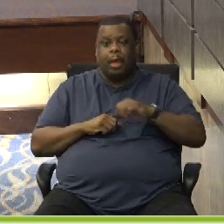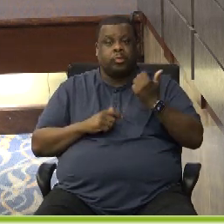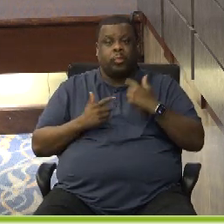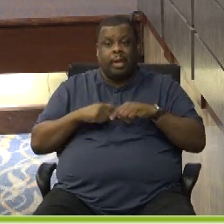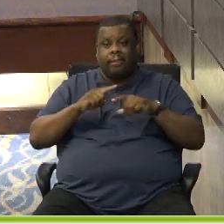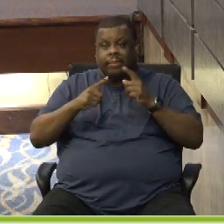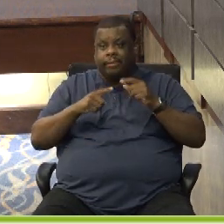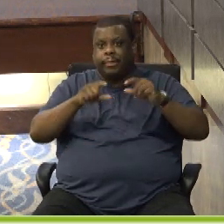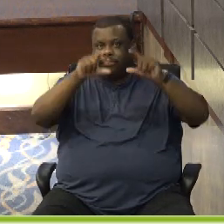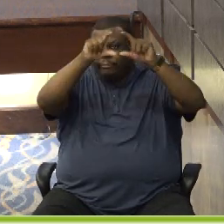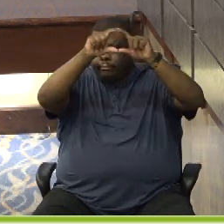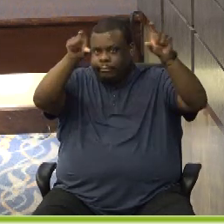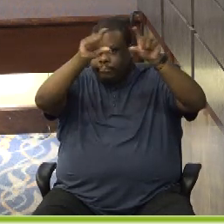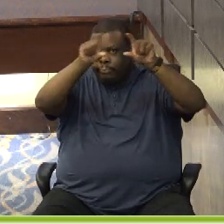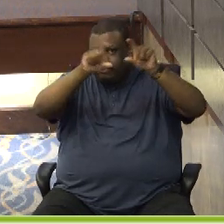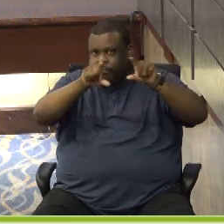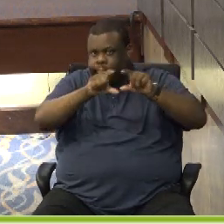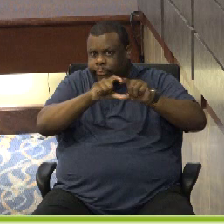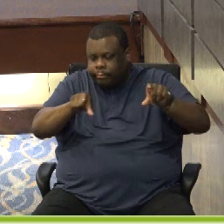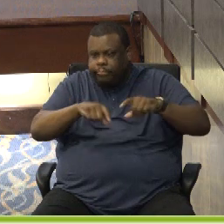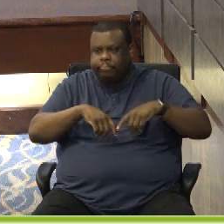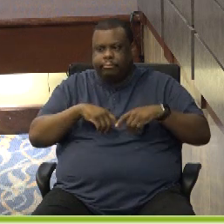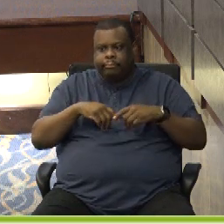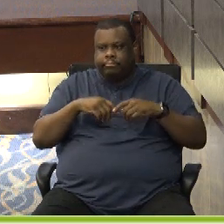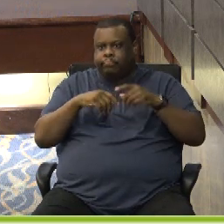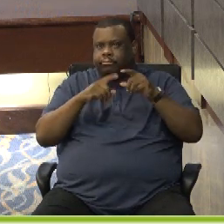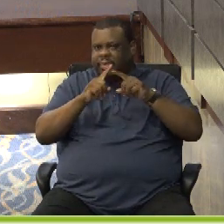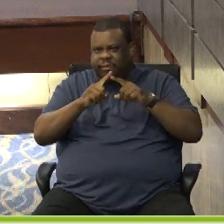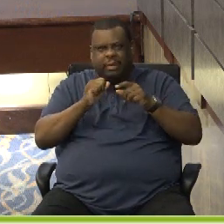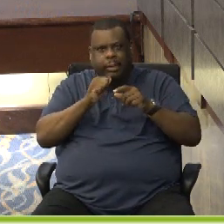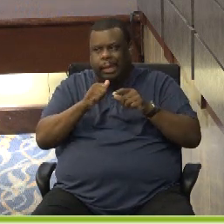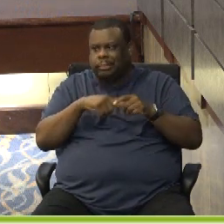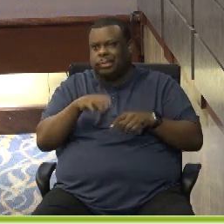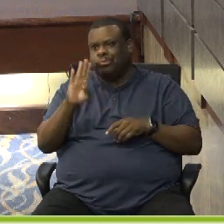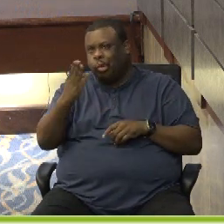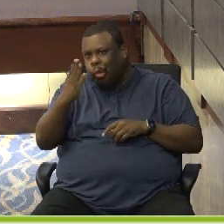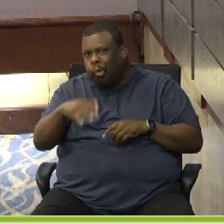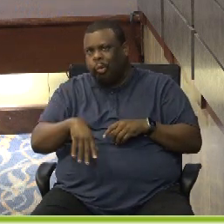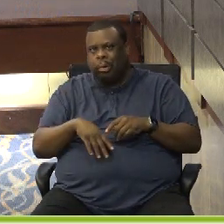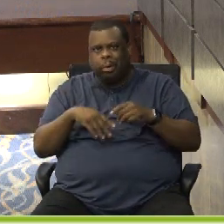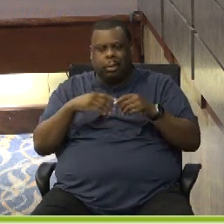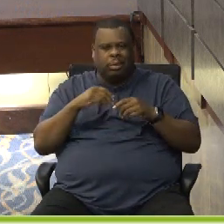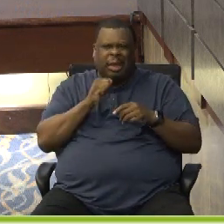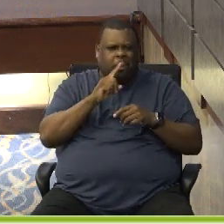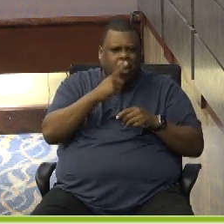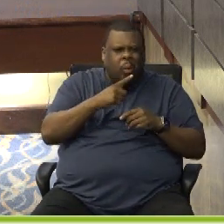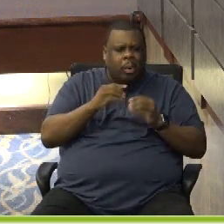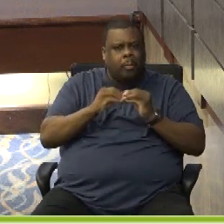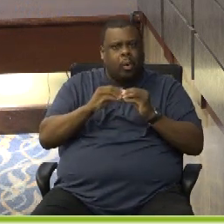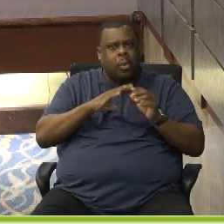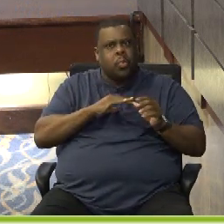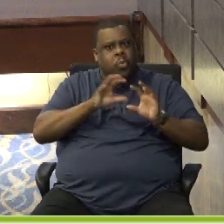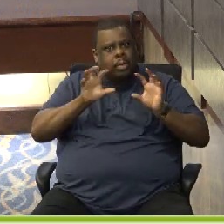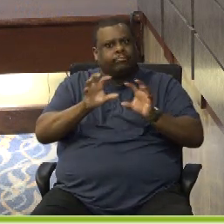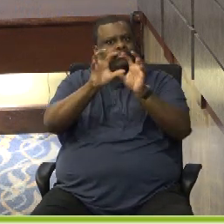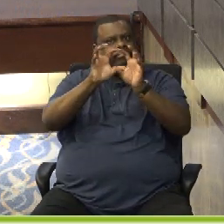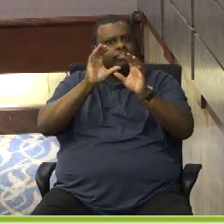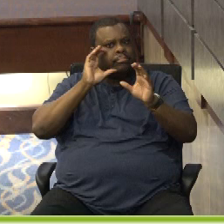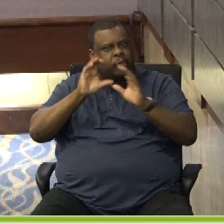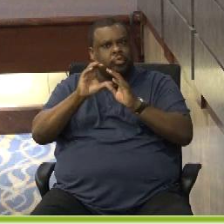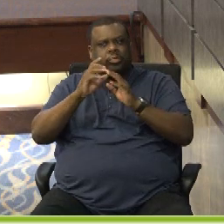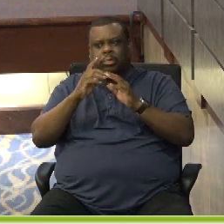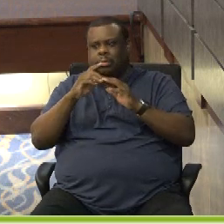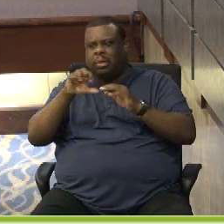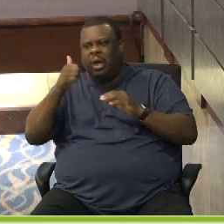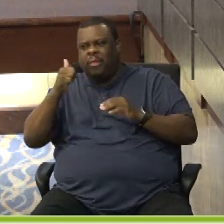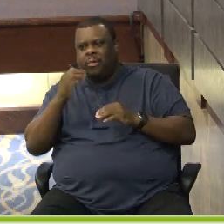presentations that have some depth to them, and it's not just flat blue, but you can have crops of the logo in there and use different shades of